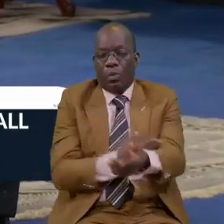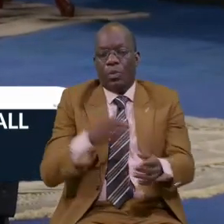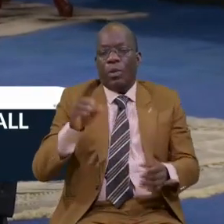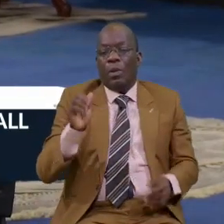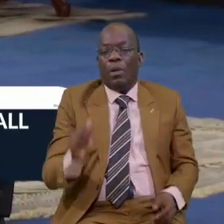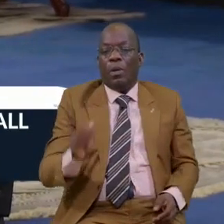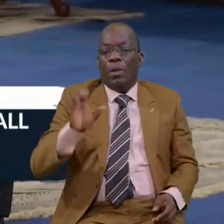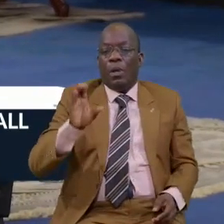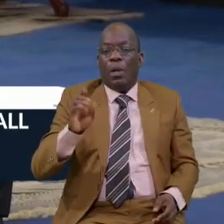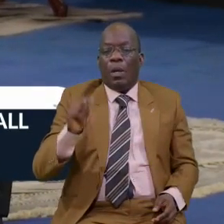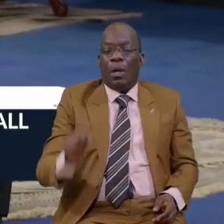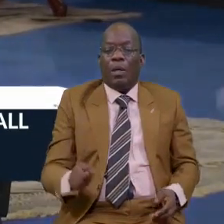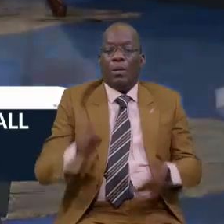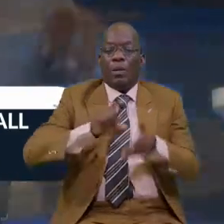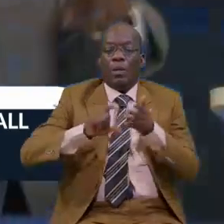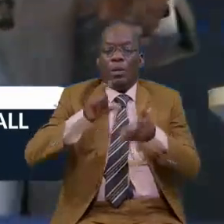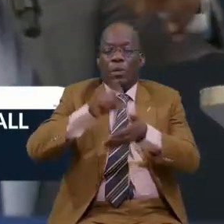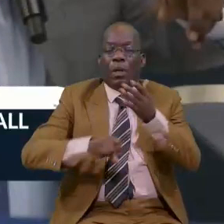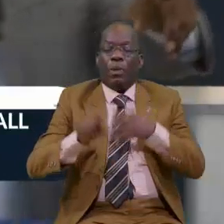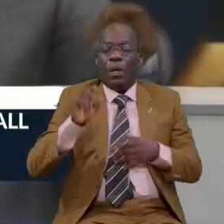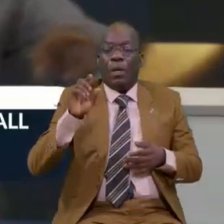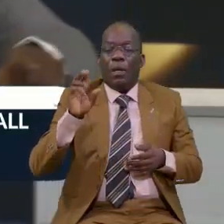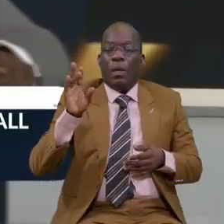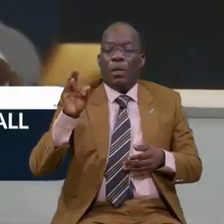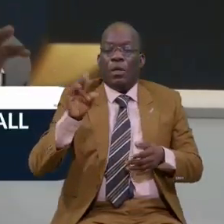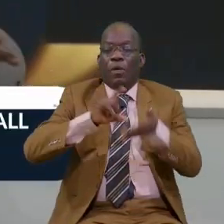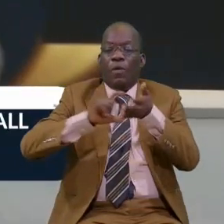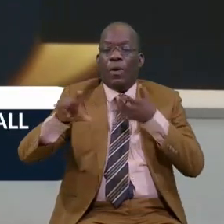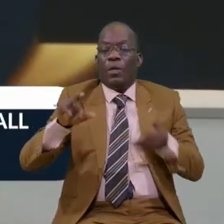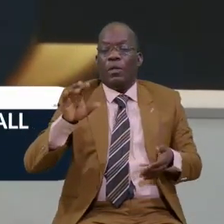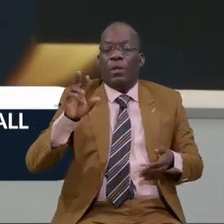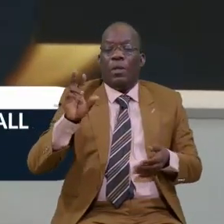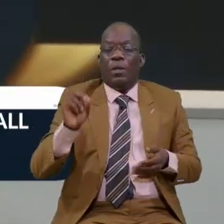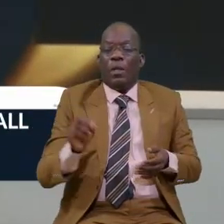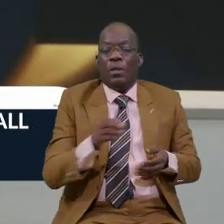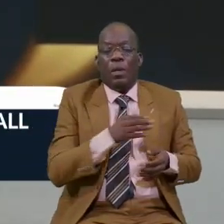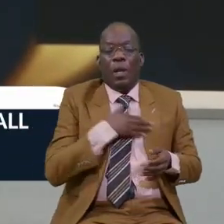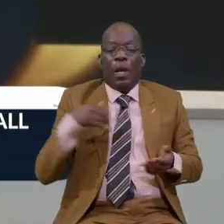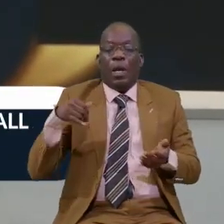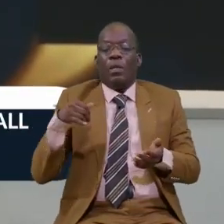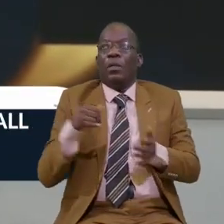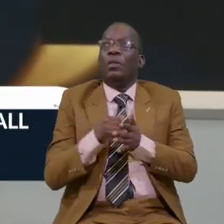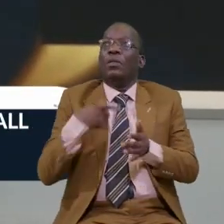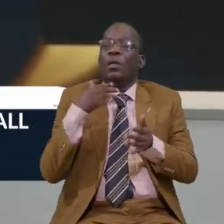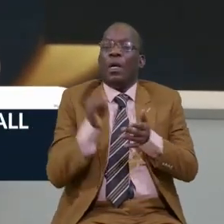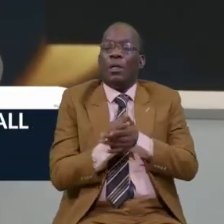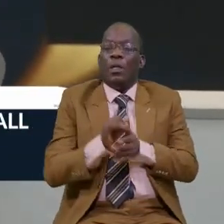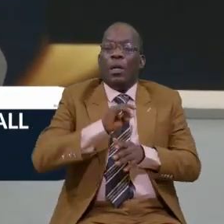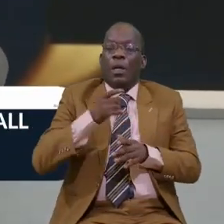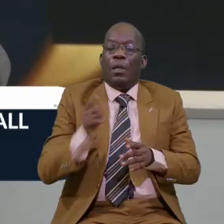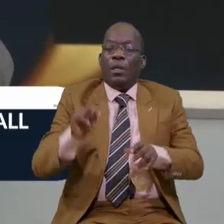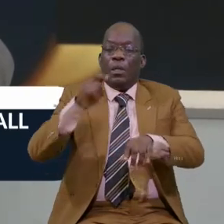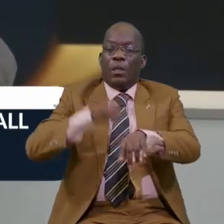Acts chapter 17. I'm reading from verse 30 there. It says, and the times of this ignorance